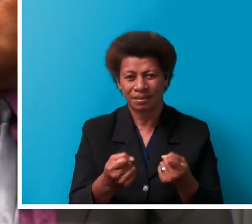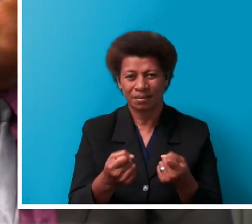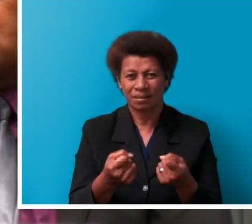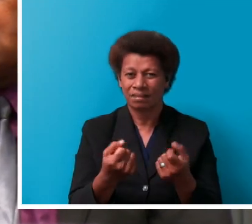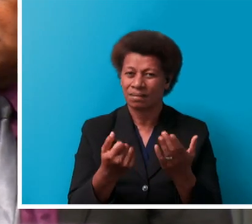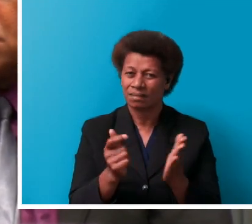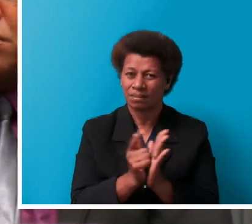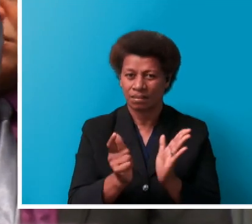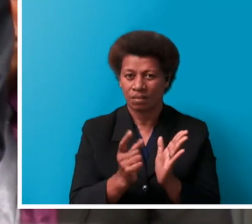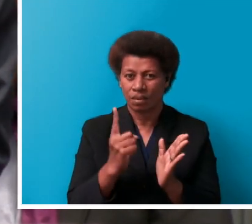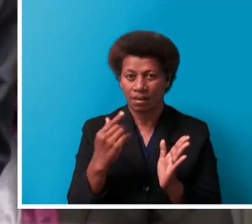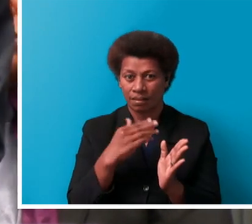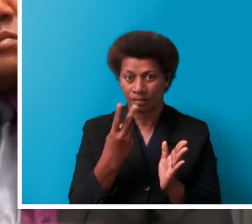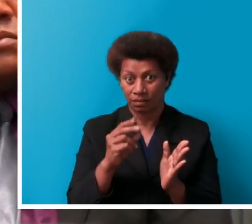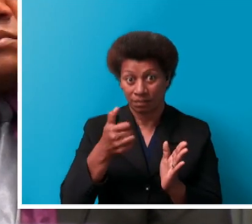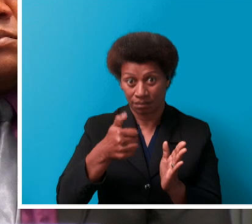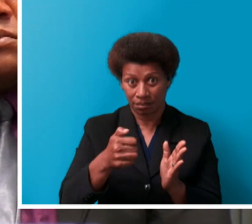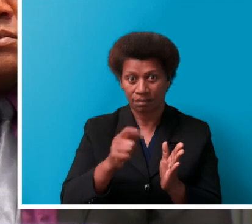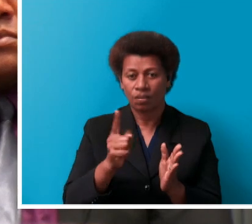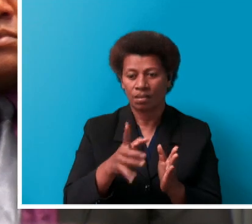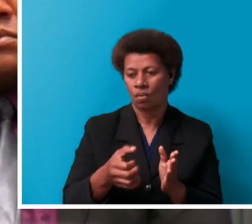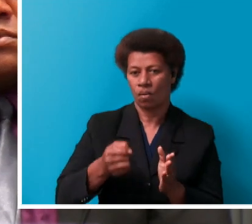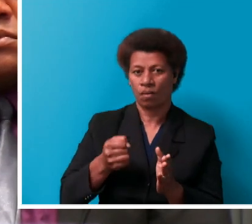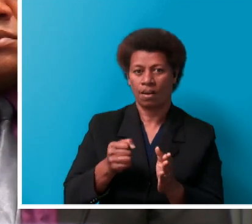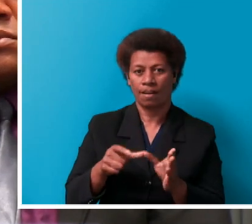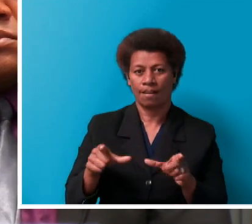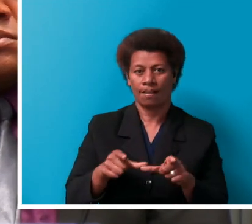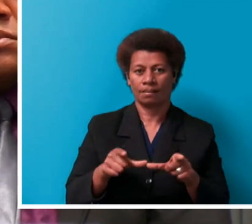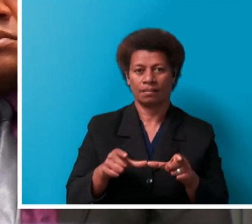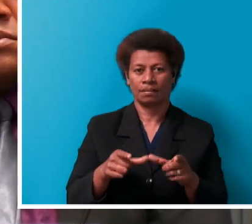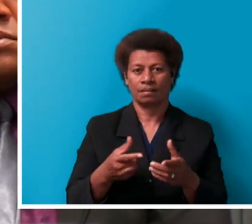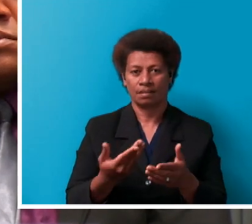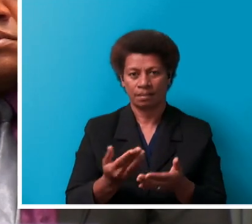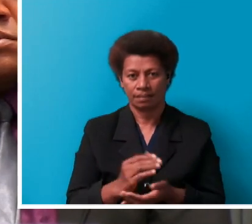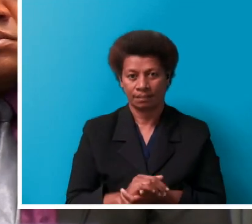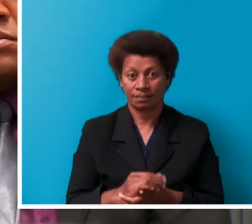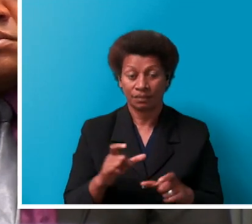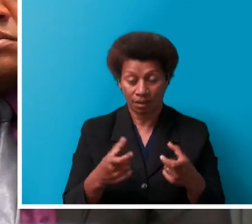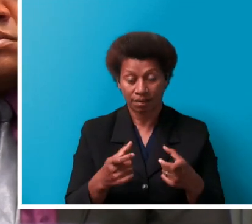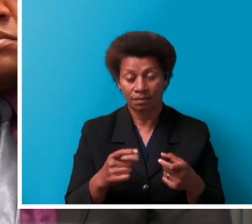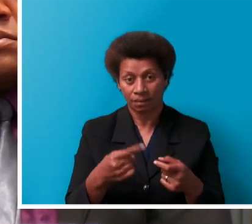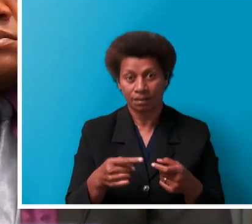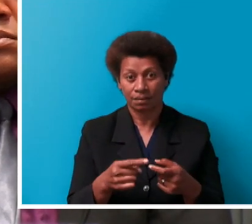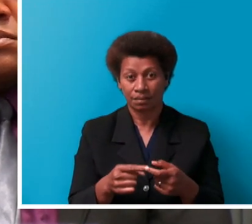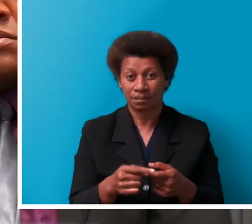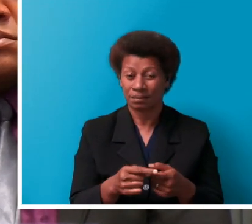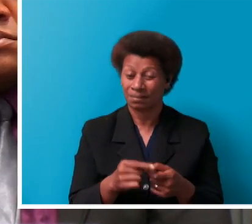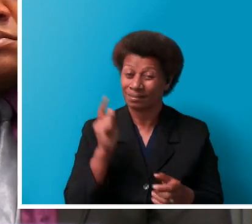driver's licenses have been suspended. However, challenges remain as speeding and drunk